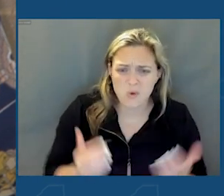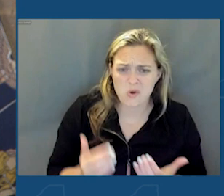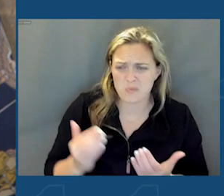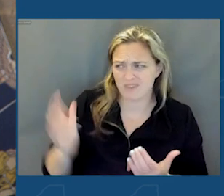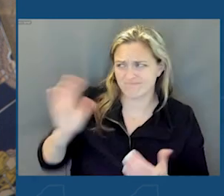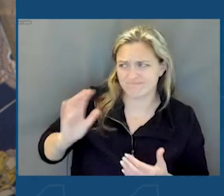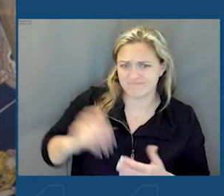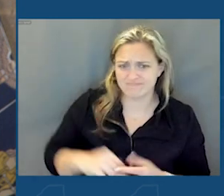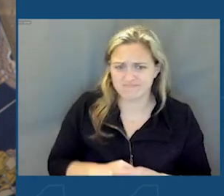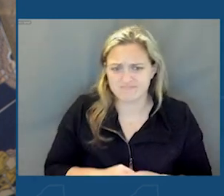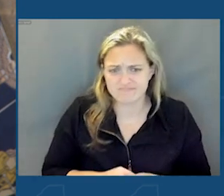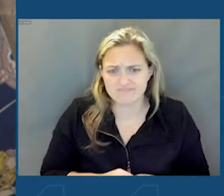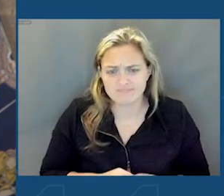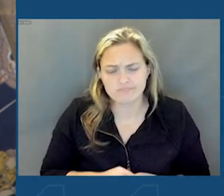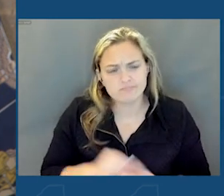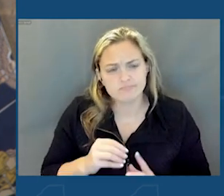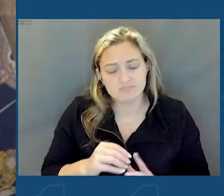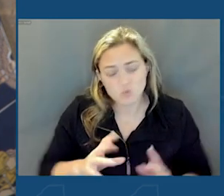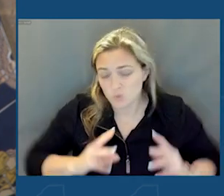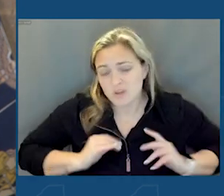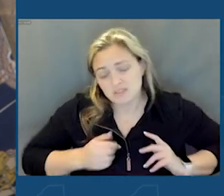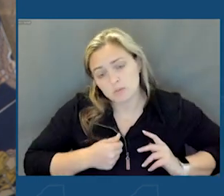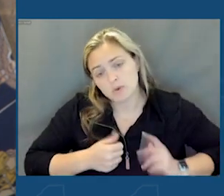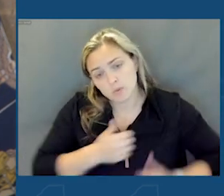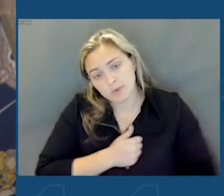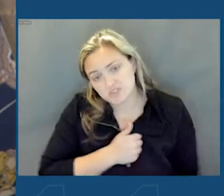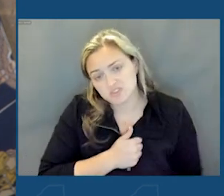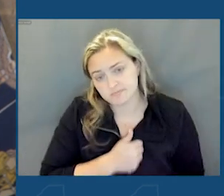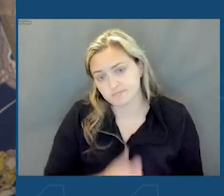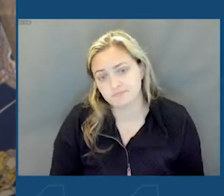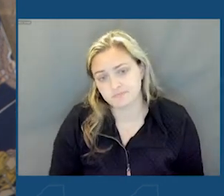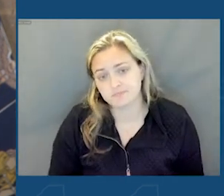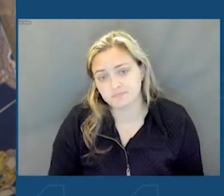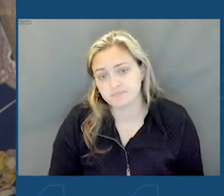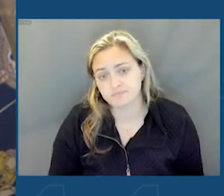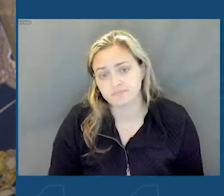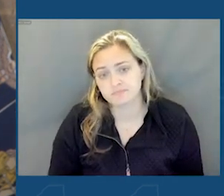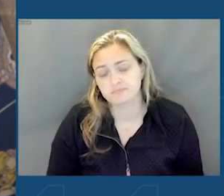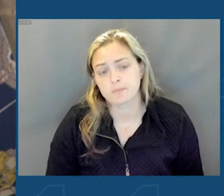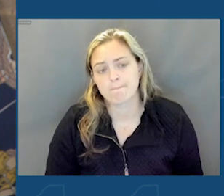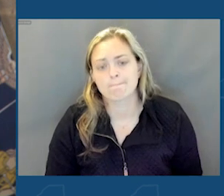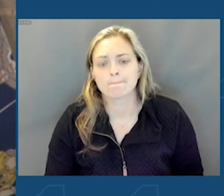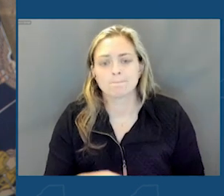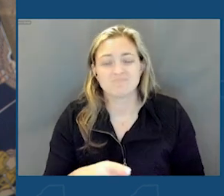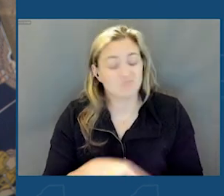So accept an apology from a grateful nation, long overdue.